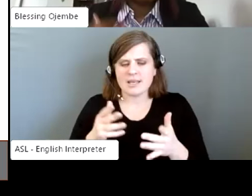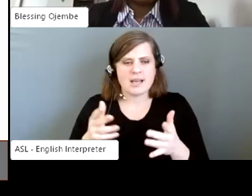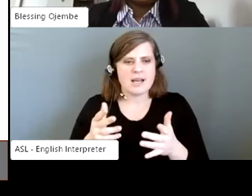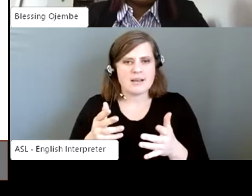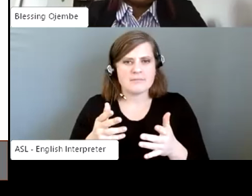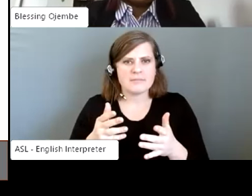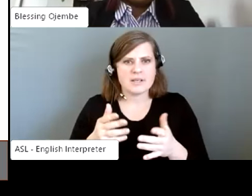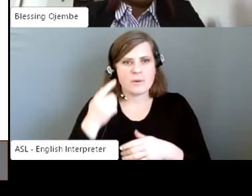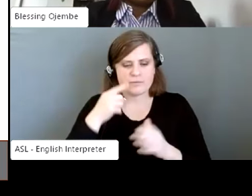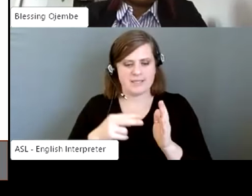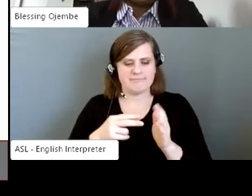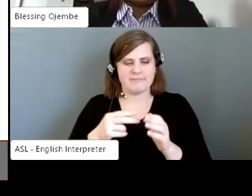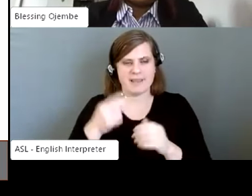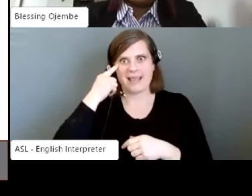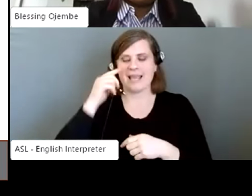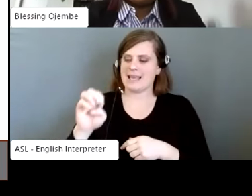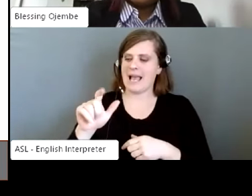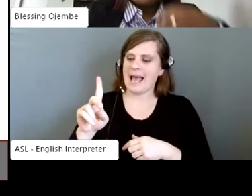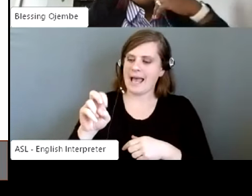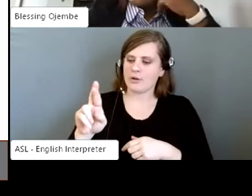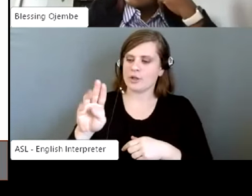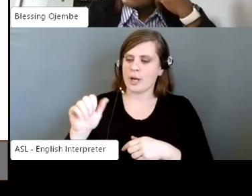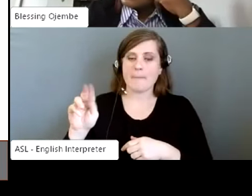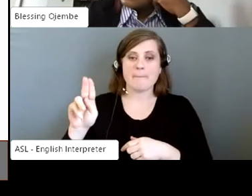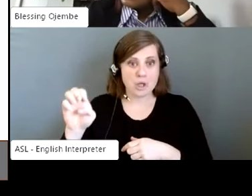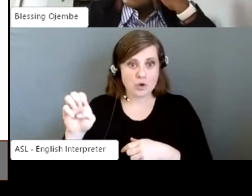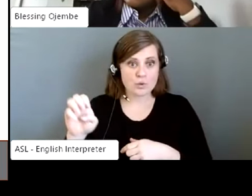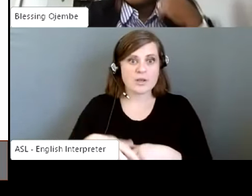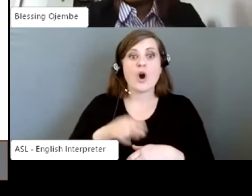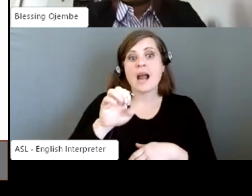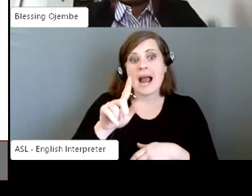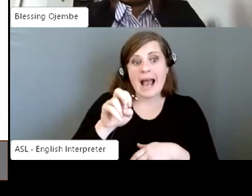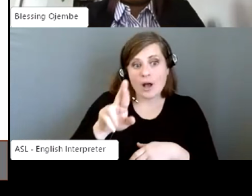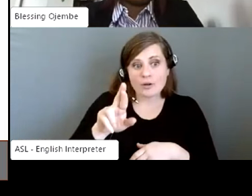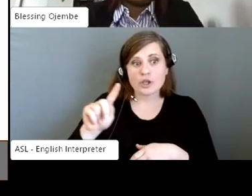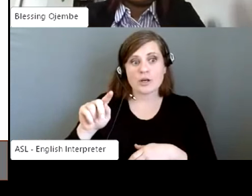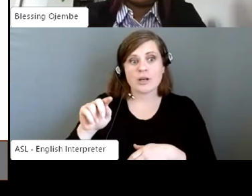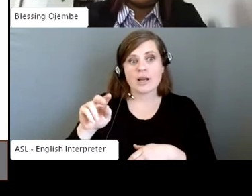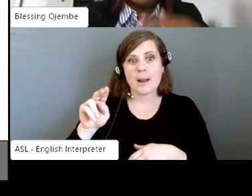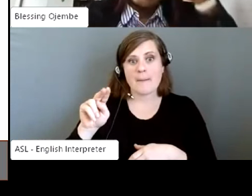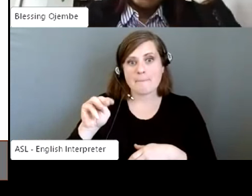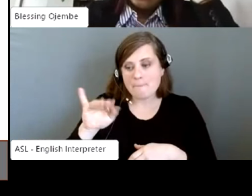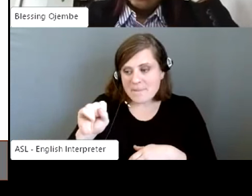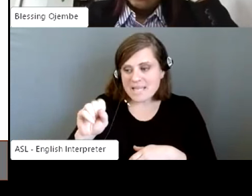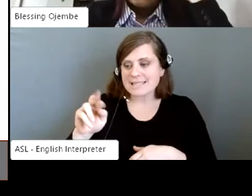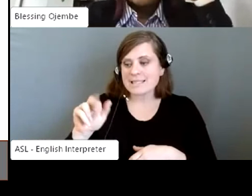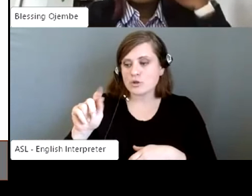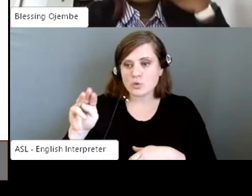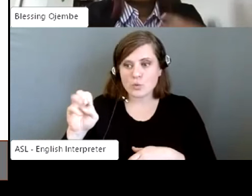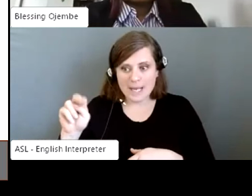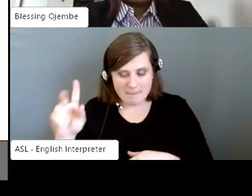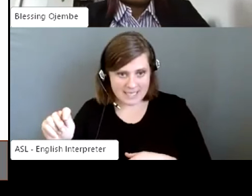elder abuse or elder mistreatment or elder maltreatment. And this has led to different forms of elder abuse,